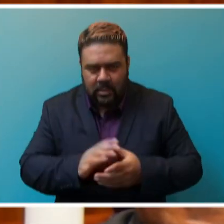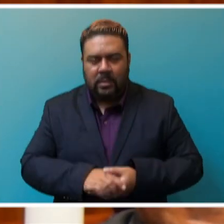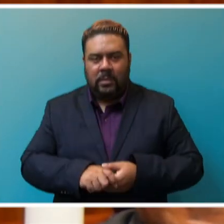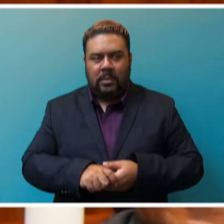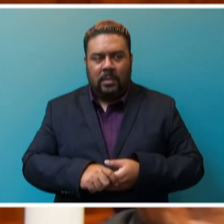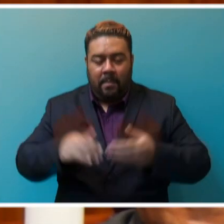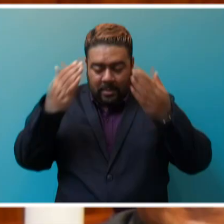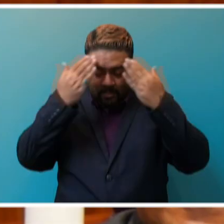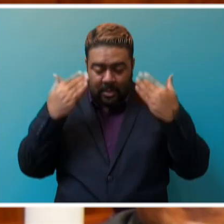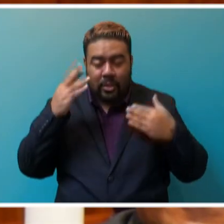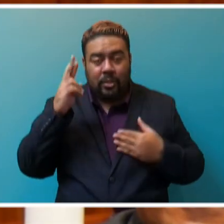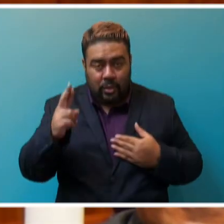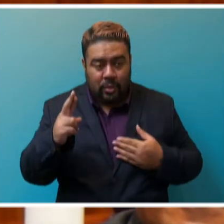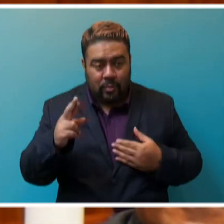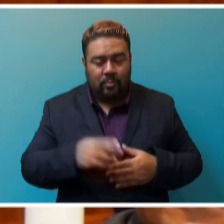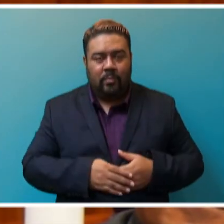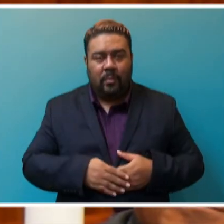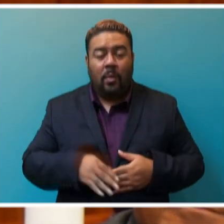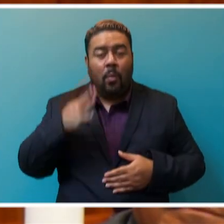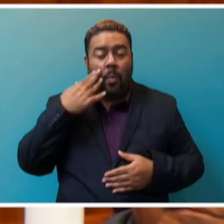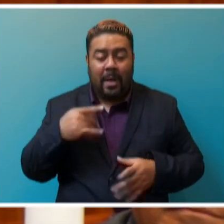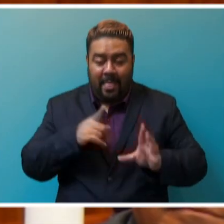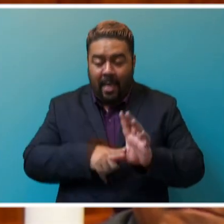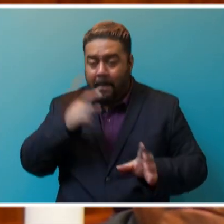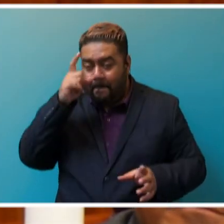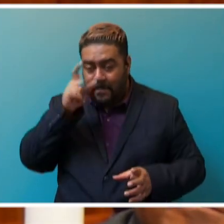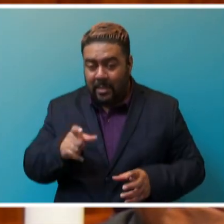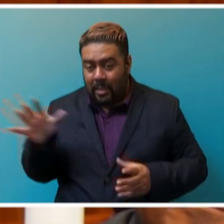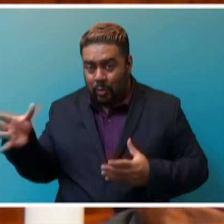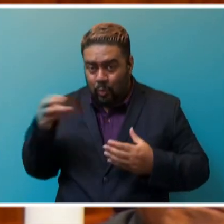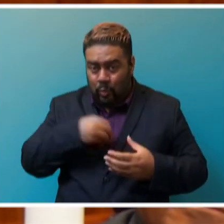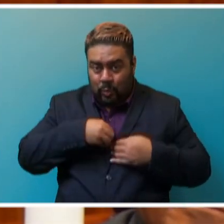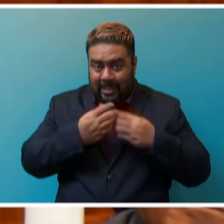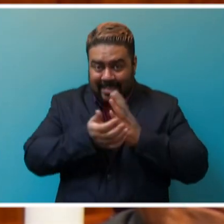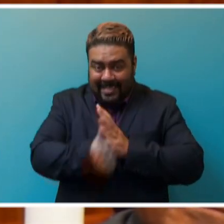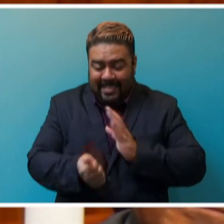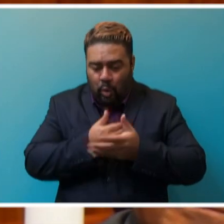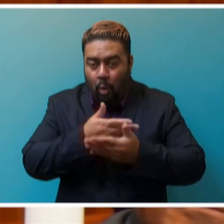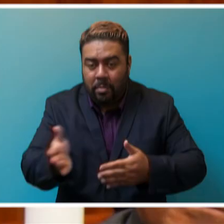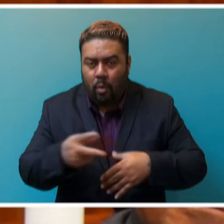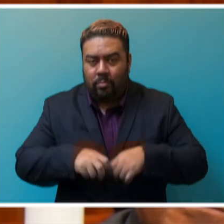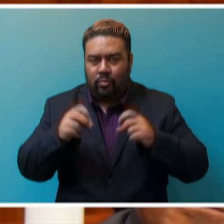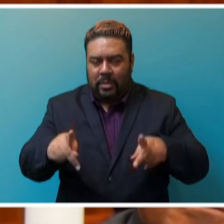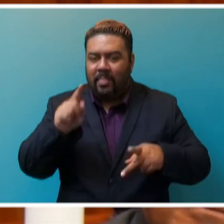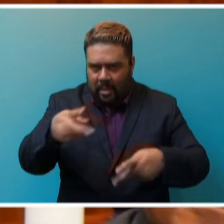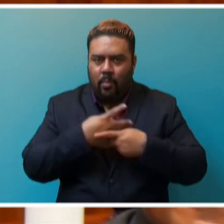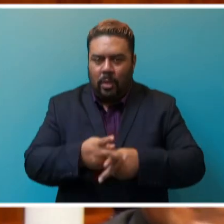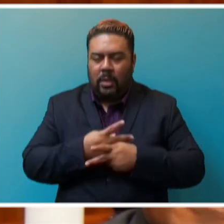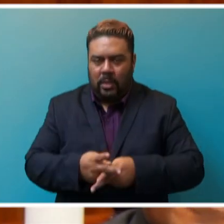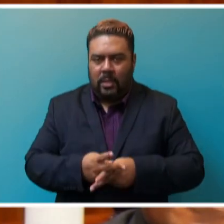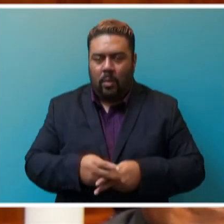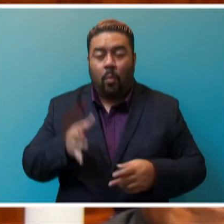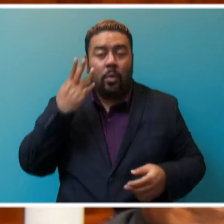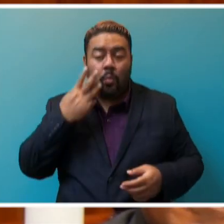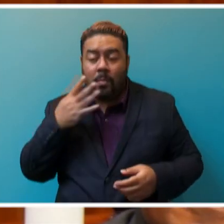Mr. Speaker, sir, when a young person gains a skill that opens doors to opportunity, that's productivity. When a